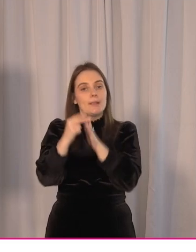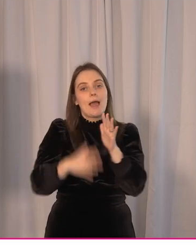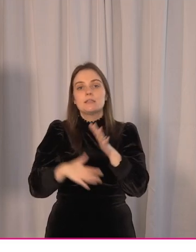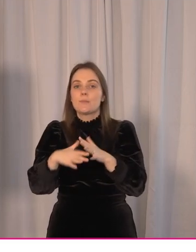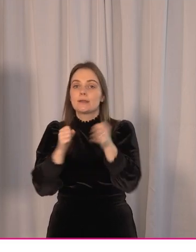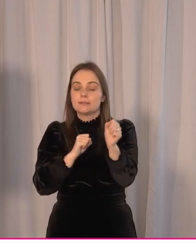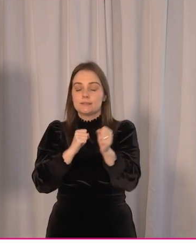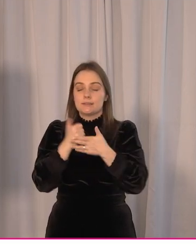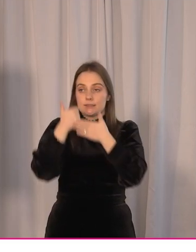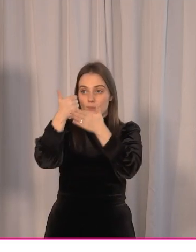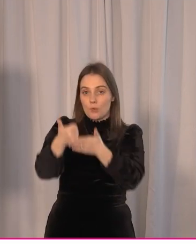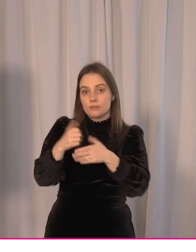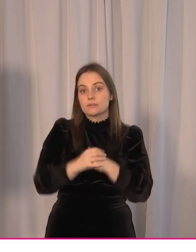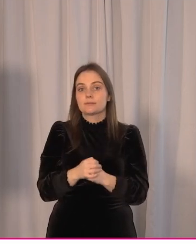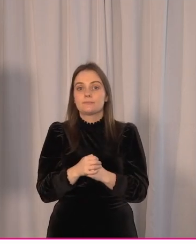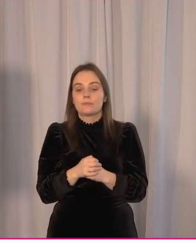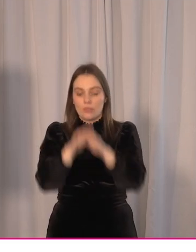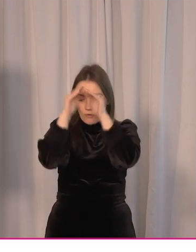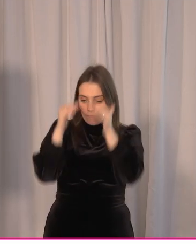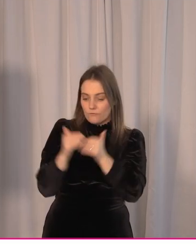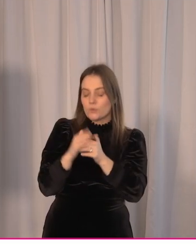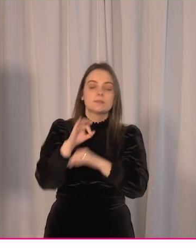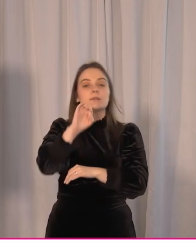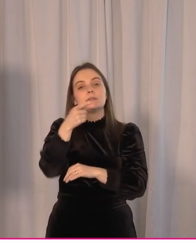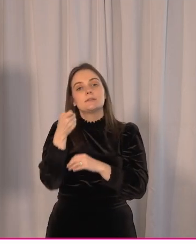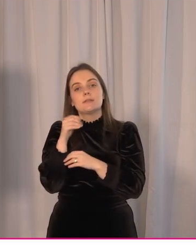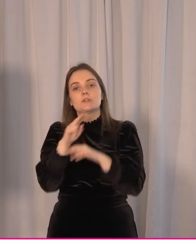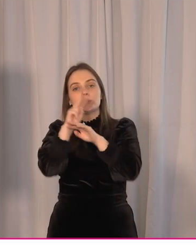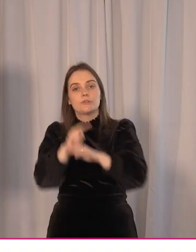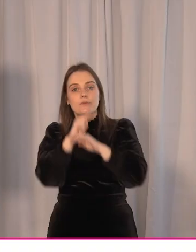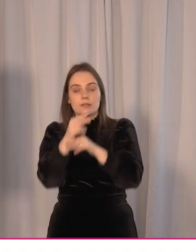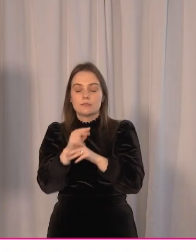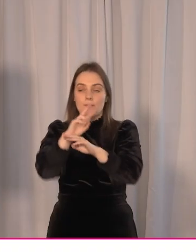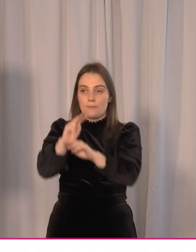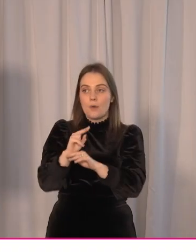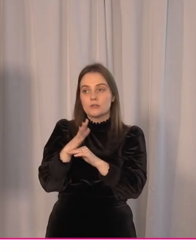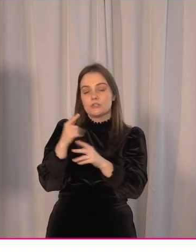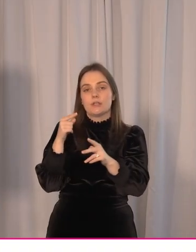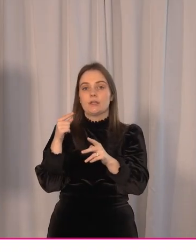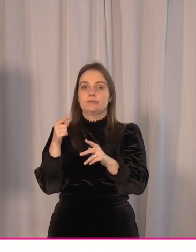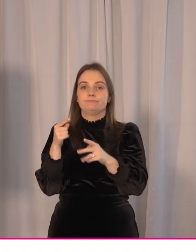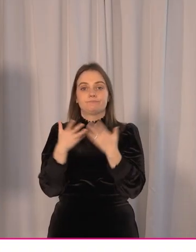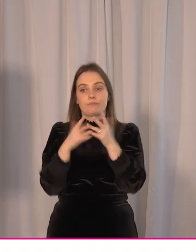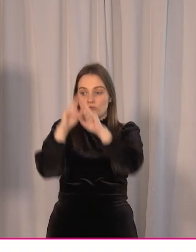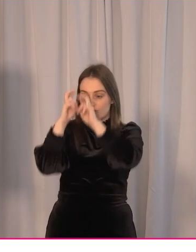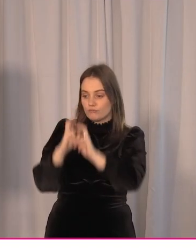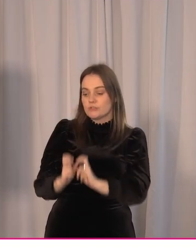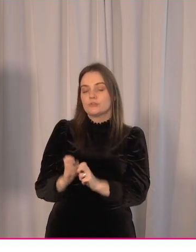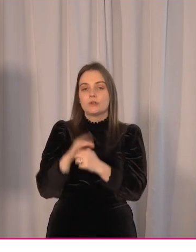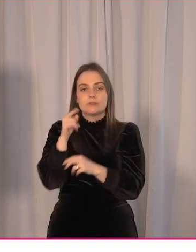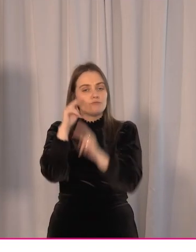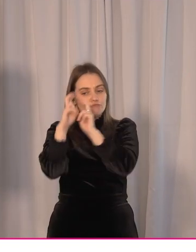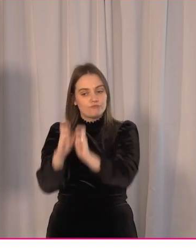supports, and then a real focus on sexual surveillance, monitoring, evaluation and research. And I guess that research piece is